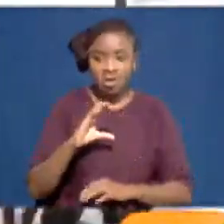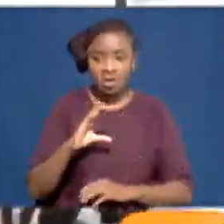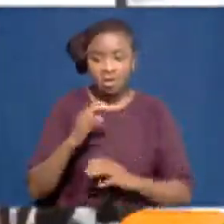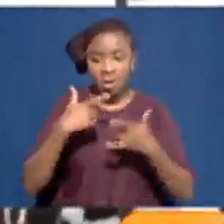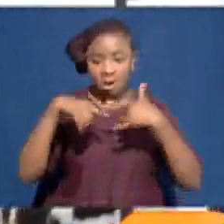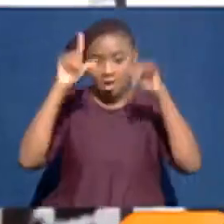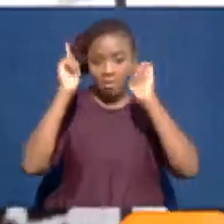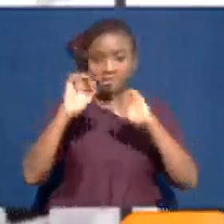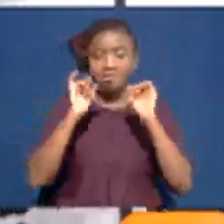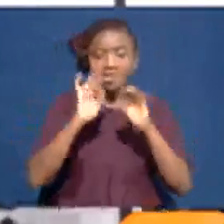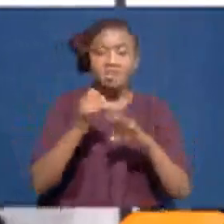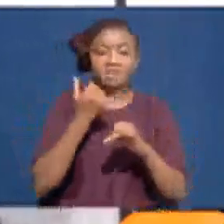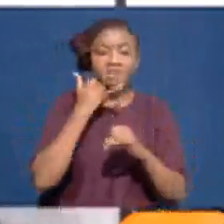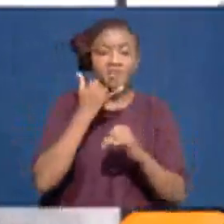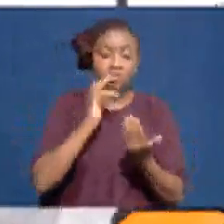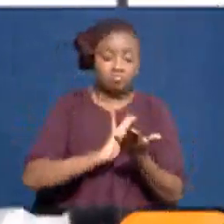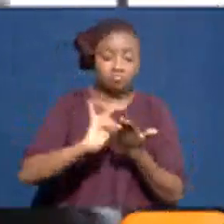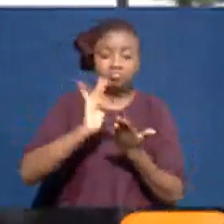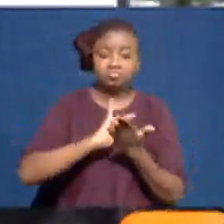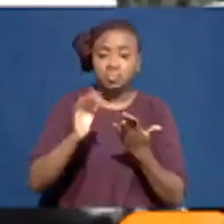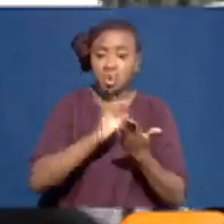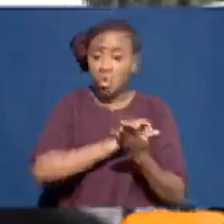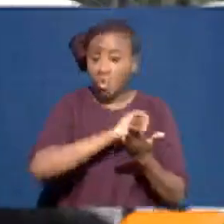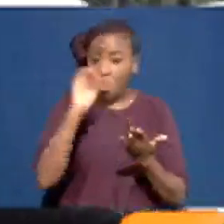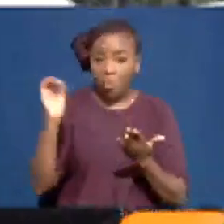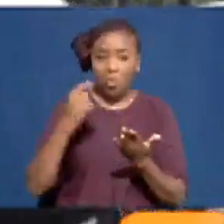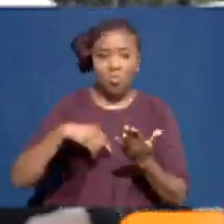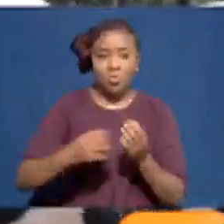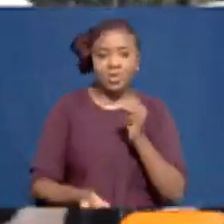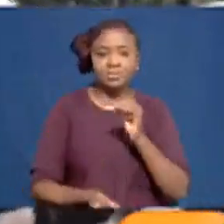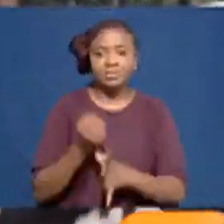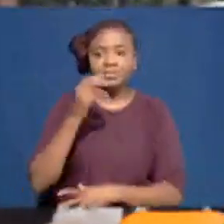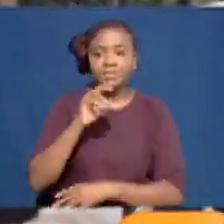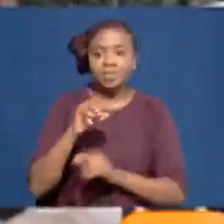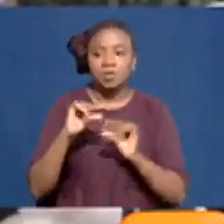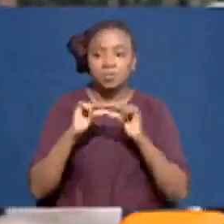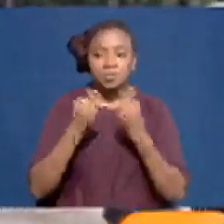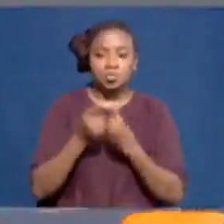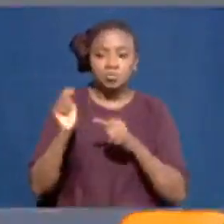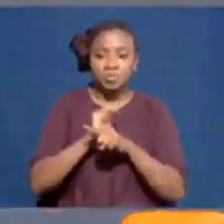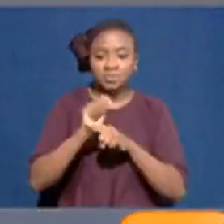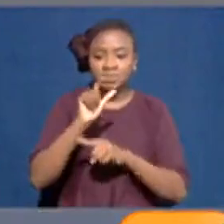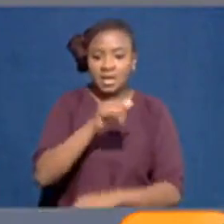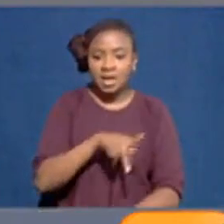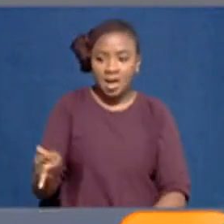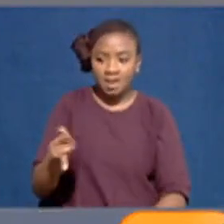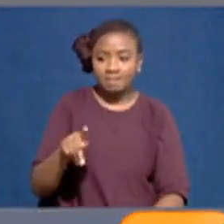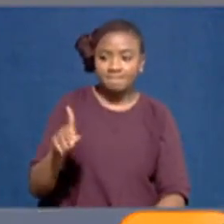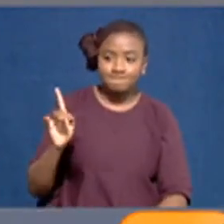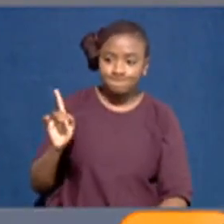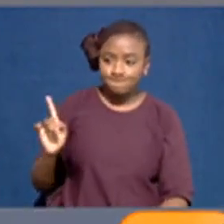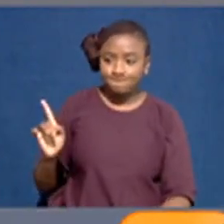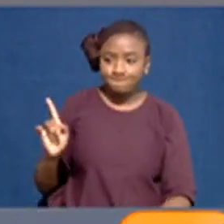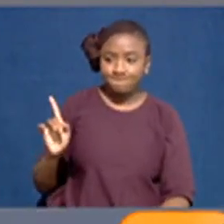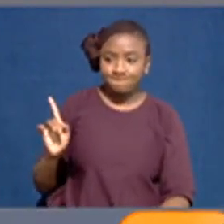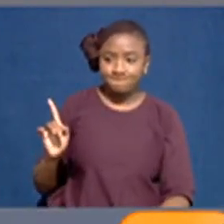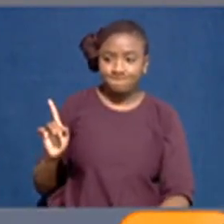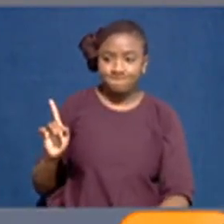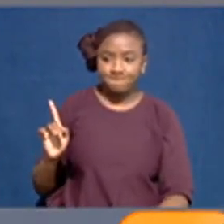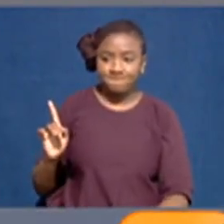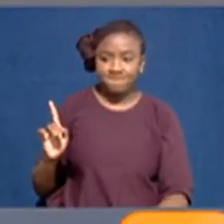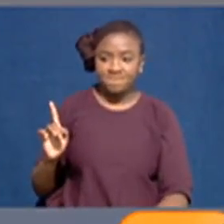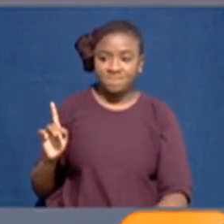that don't have smartphones, we've introduced or come up with something called group training app where farmers can be able to